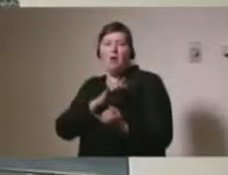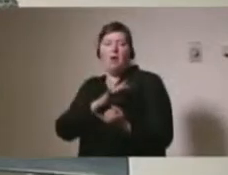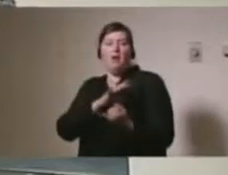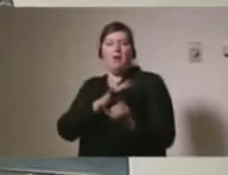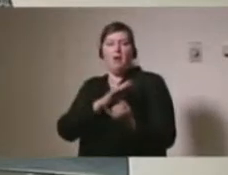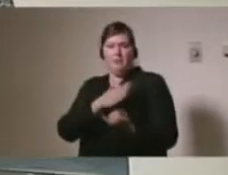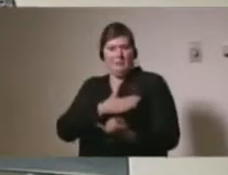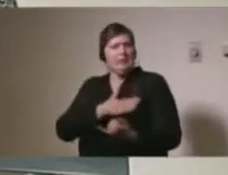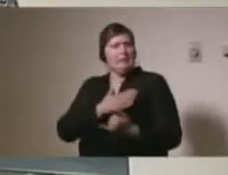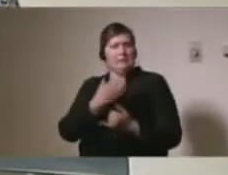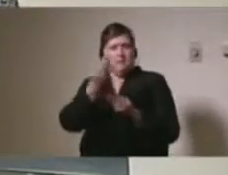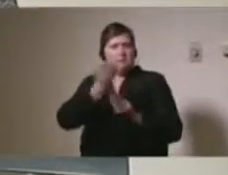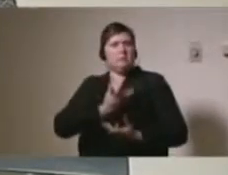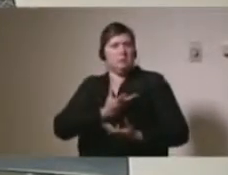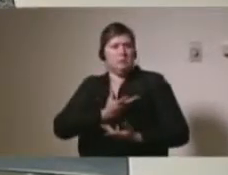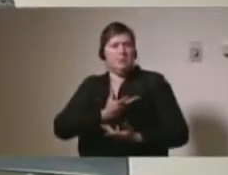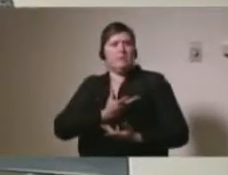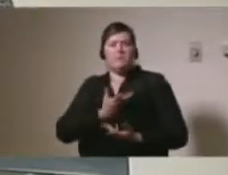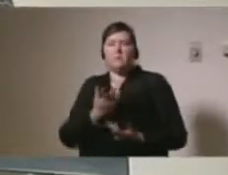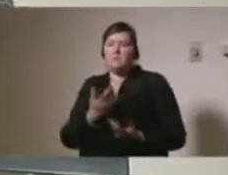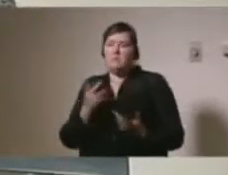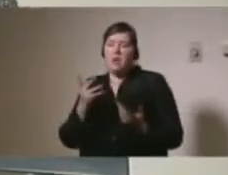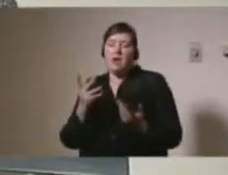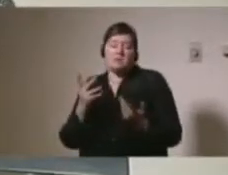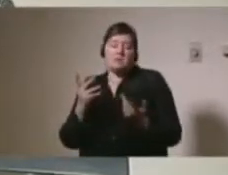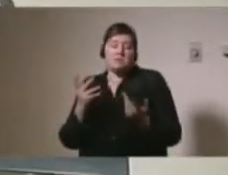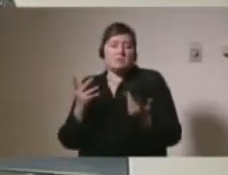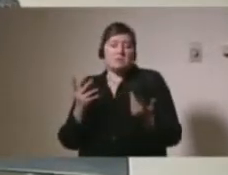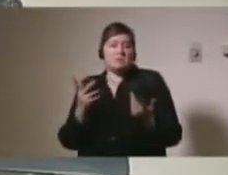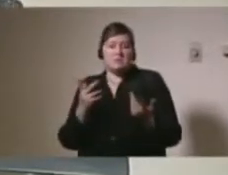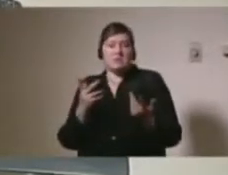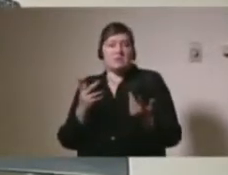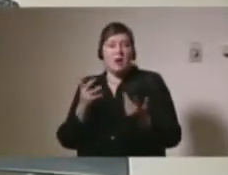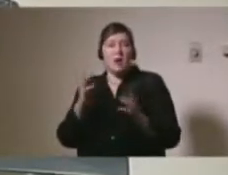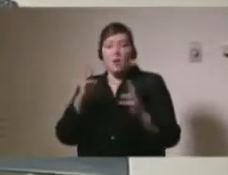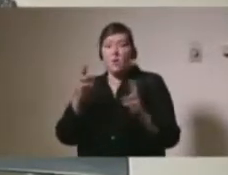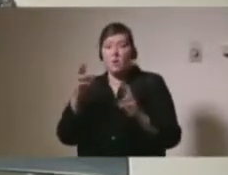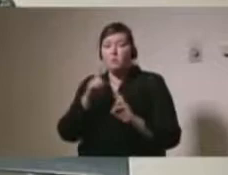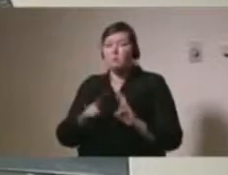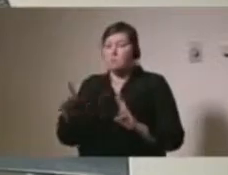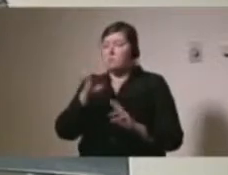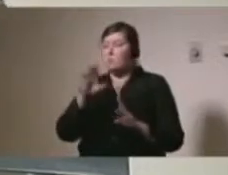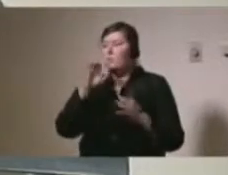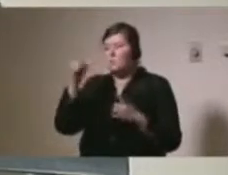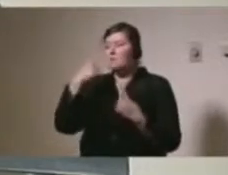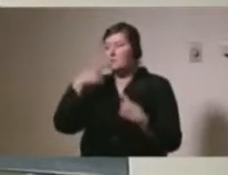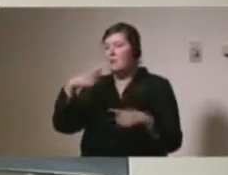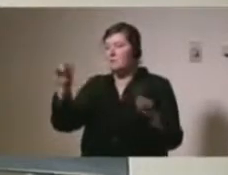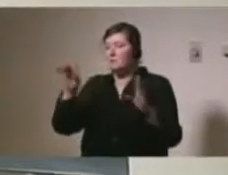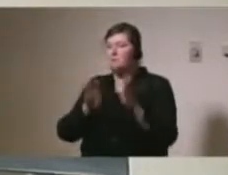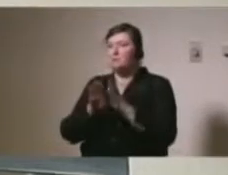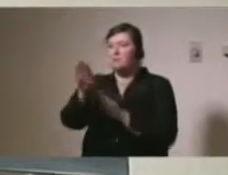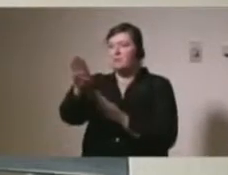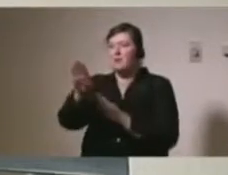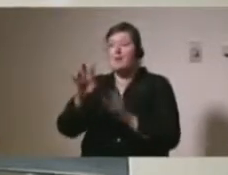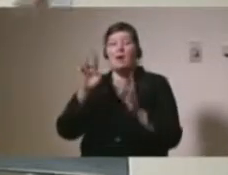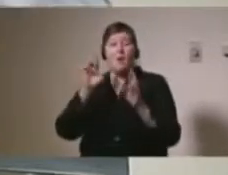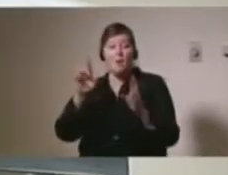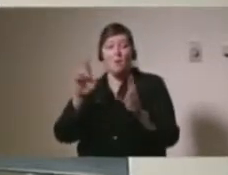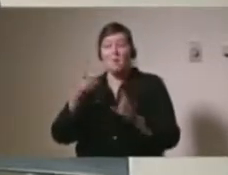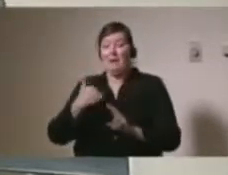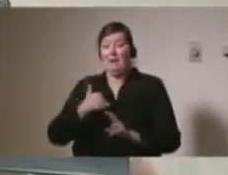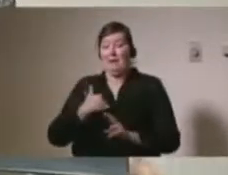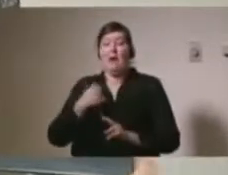these ideas, and I hope you'll have a lot of success. I think you'll succeed in creating your Canadian postal bank. Good